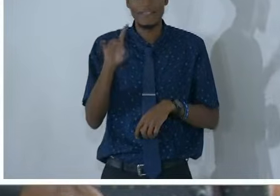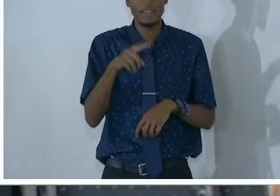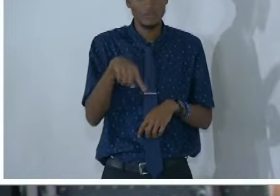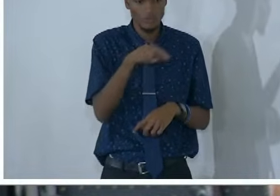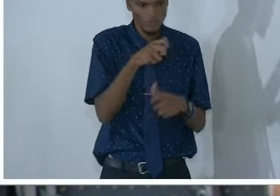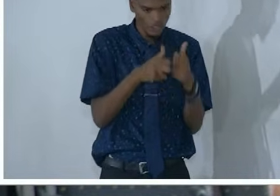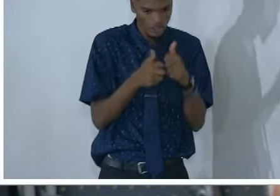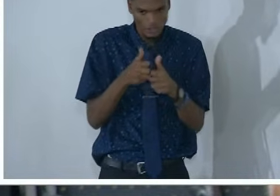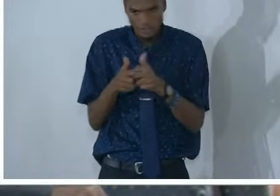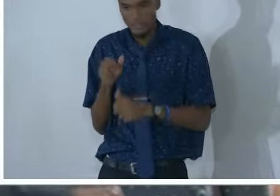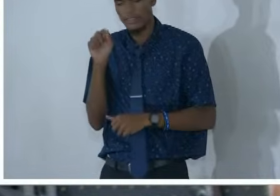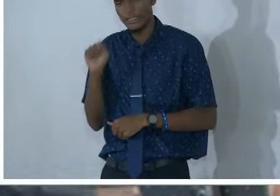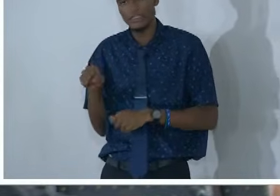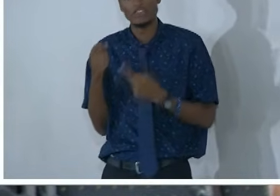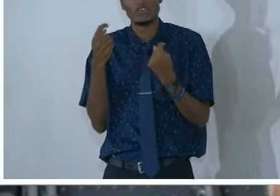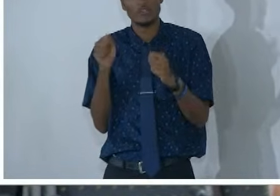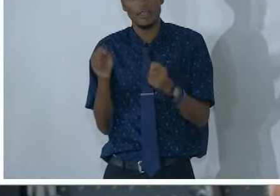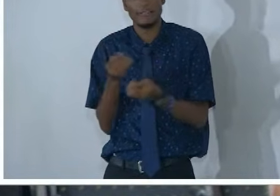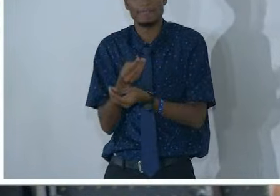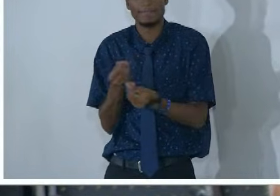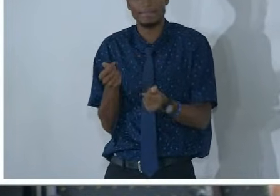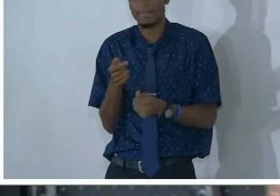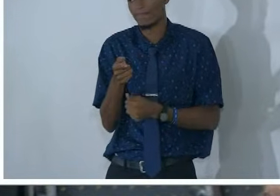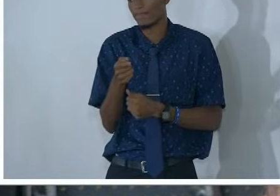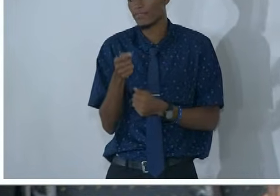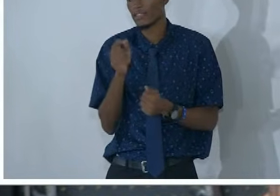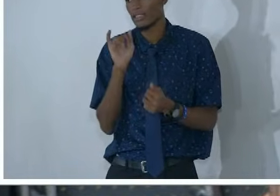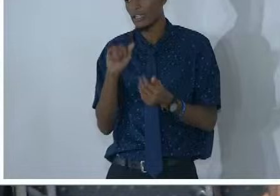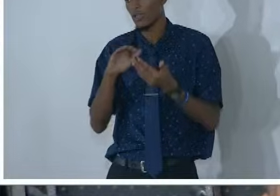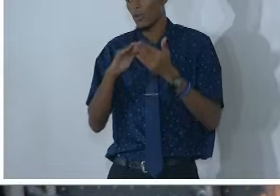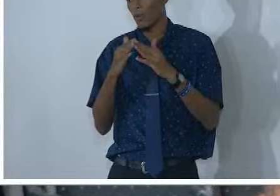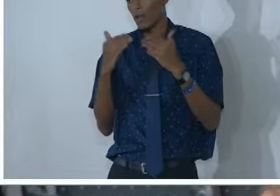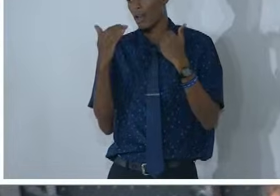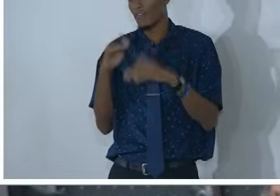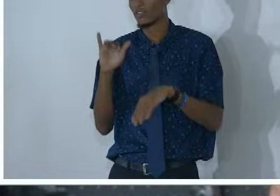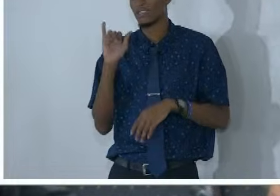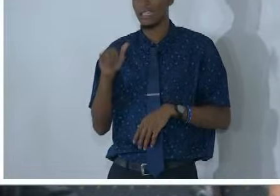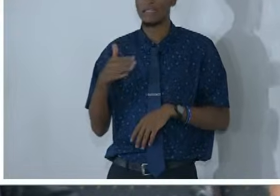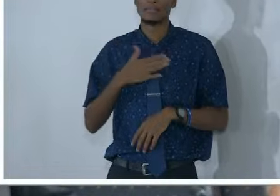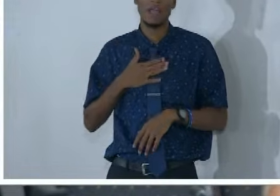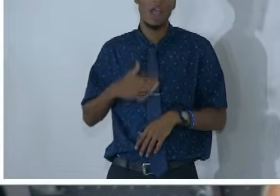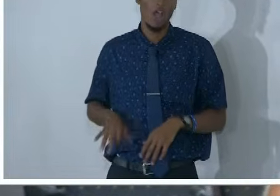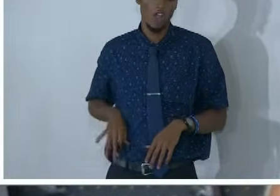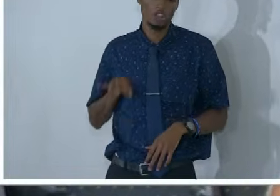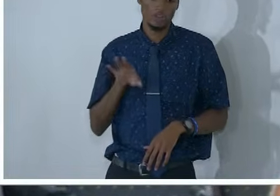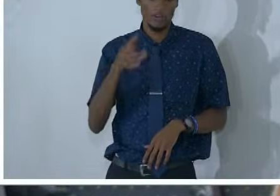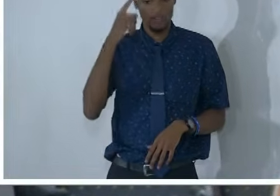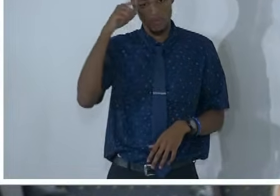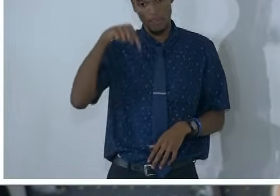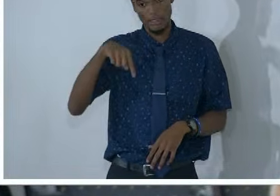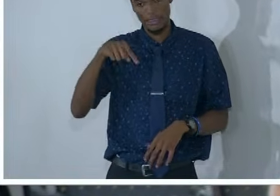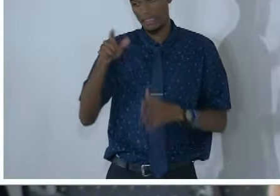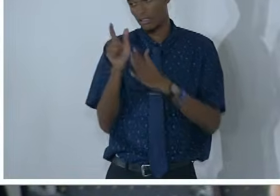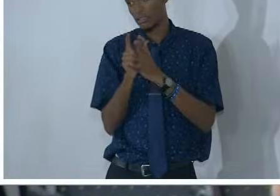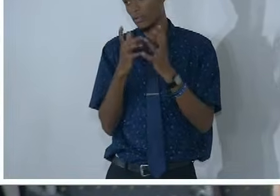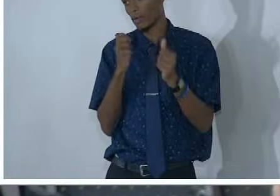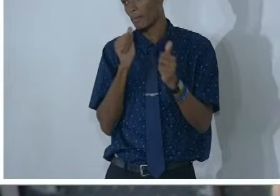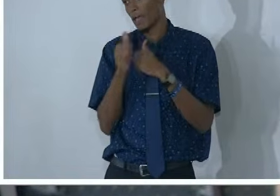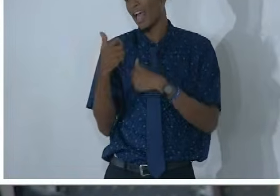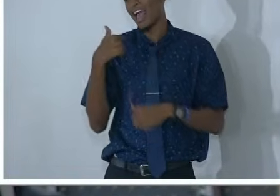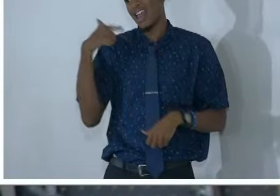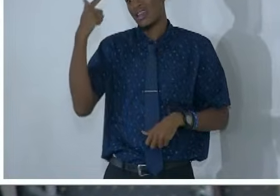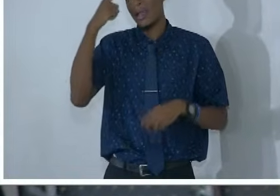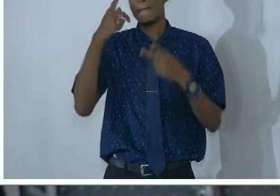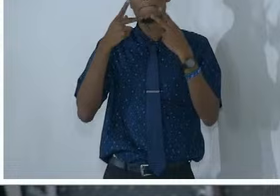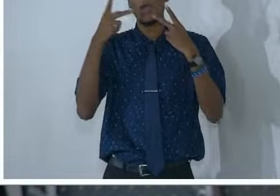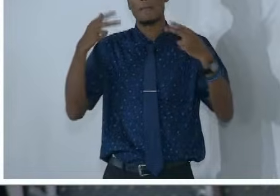level. So, Mr. Speaker, that is my contribution to this bill. We think that from a public health